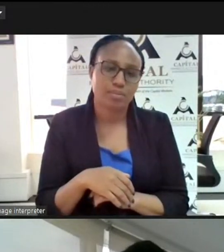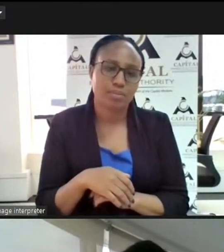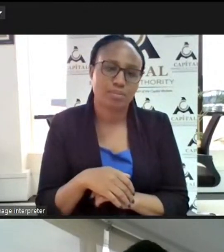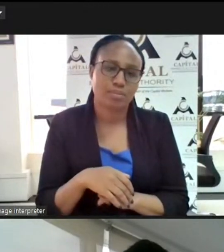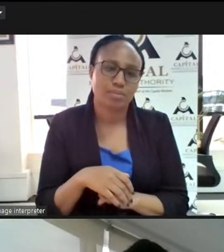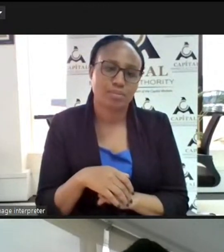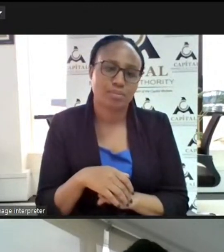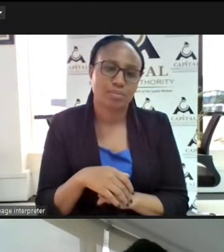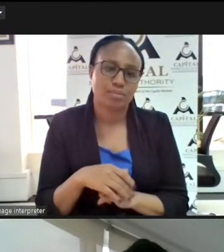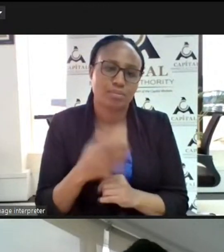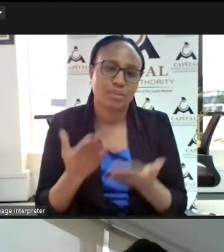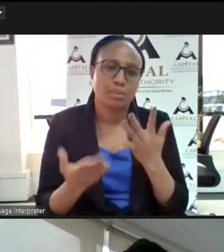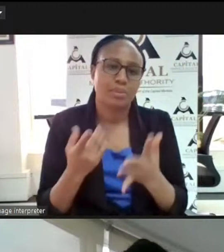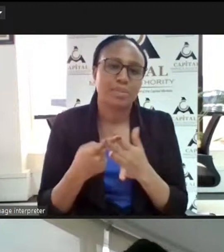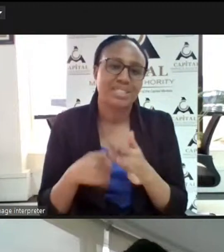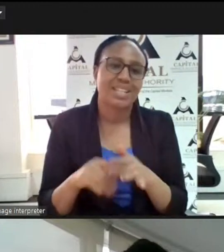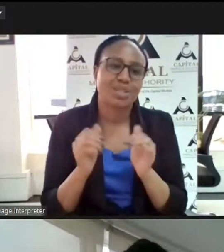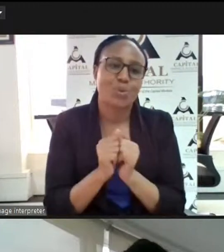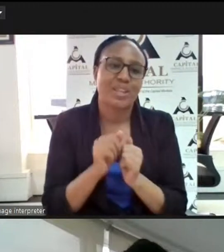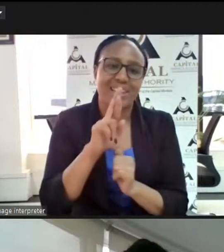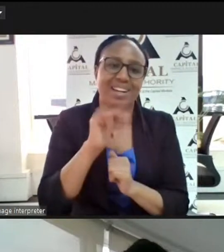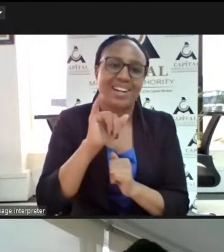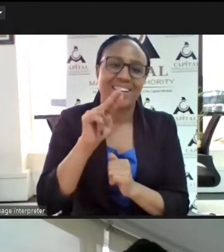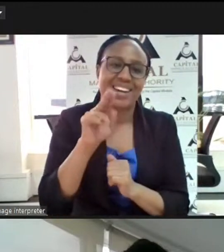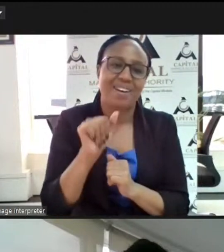Maybe you can start with Rina.